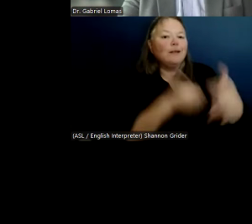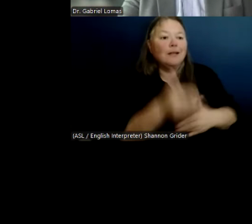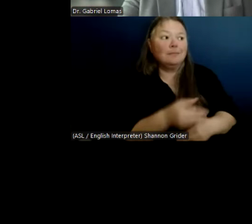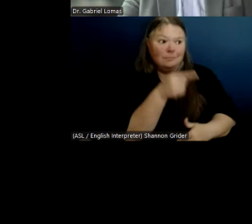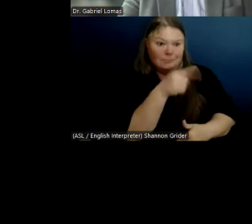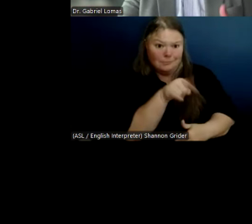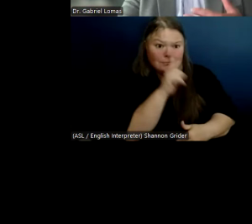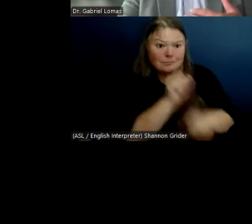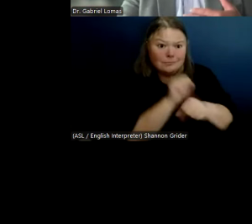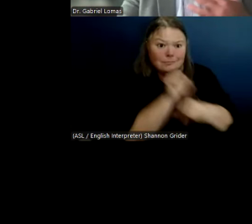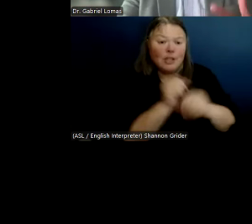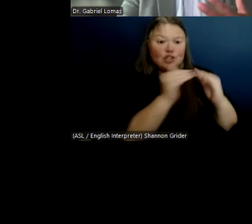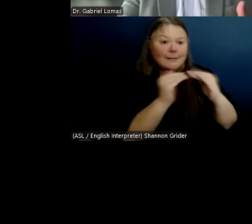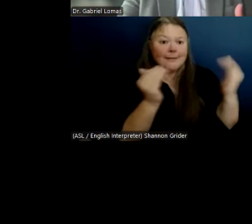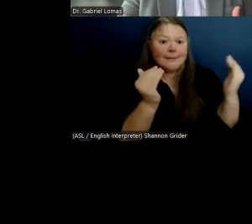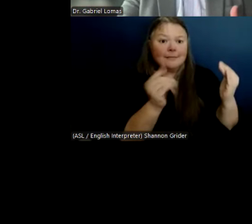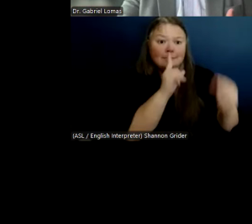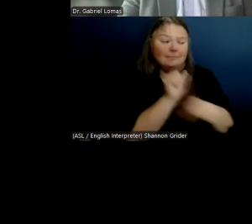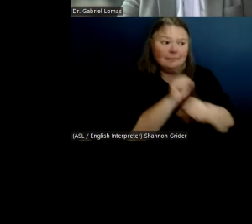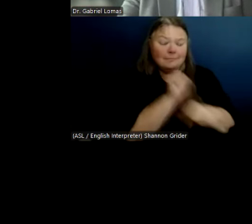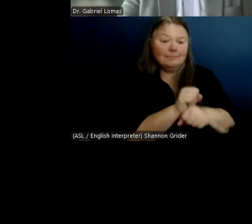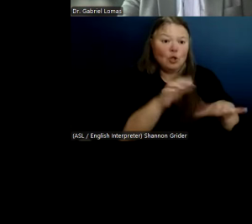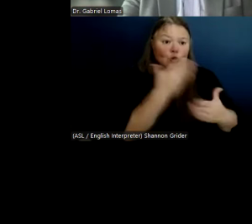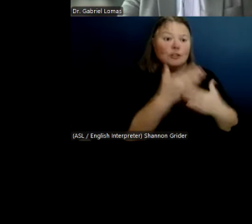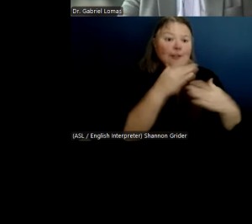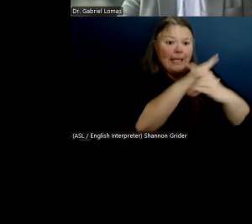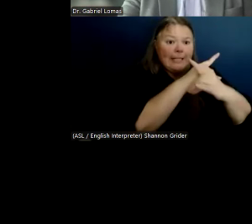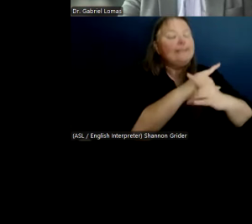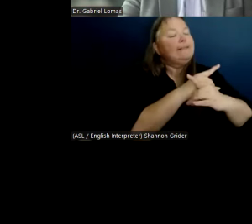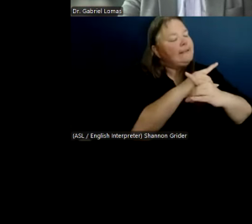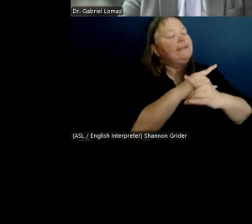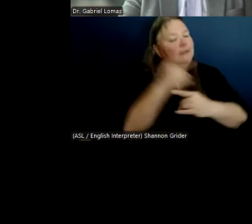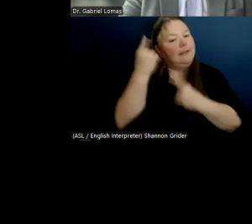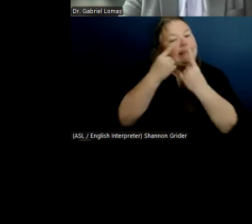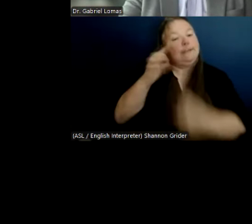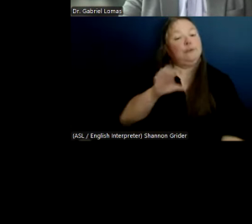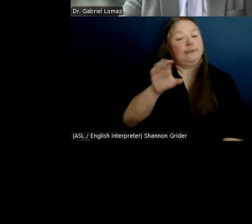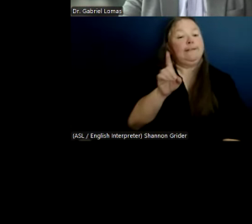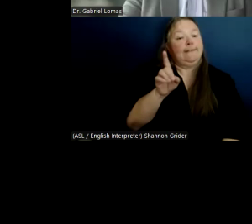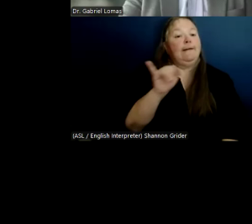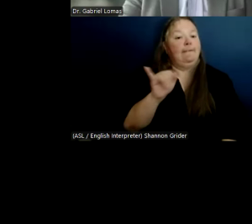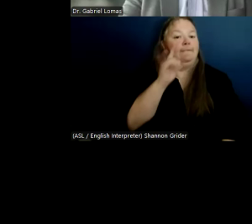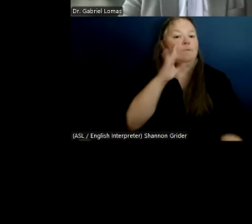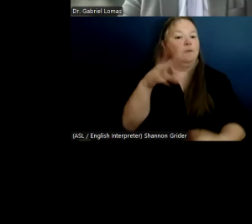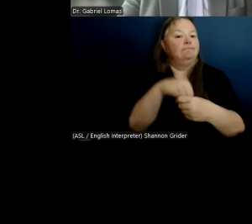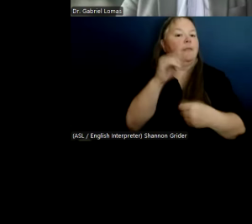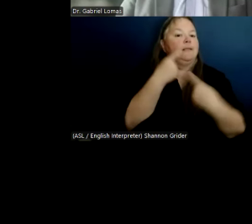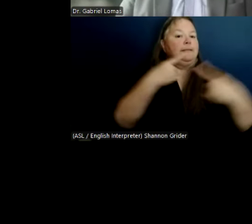participate in their own defense? And so considerations of a CDI it's really critical for the process.